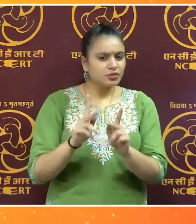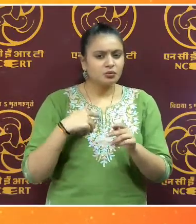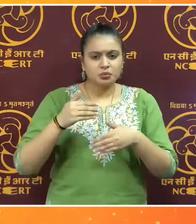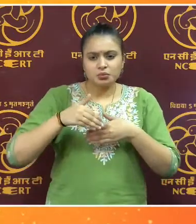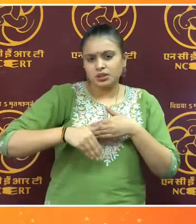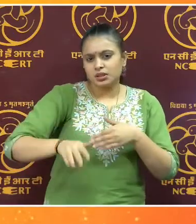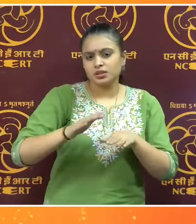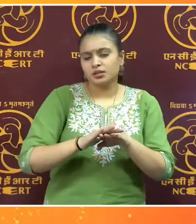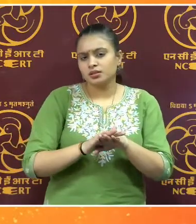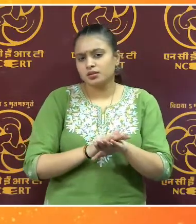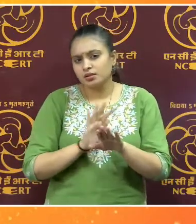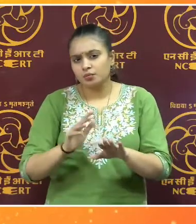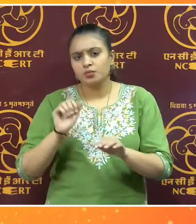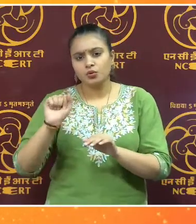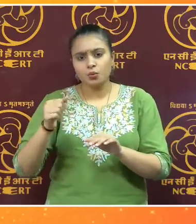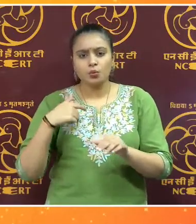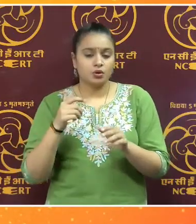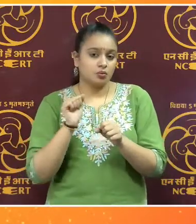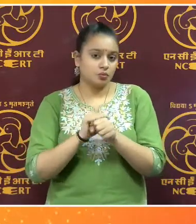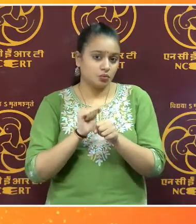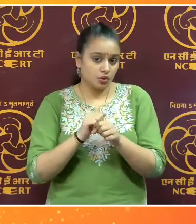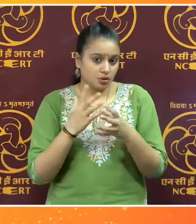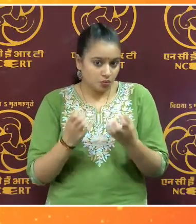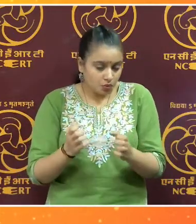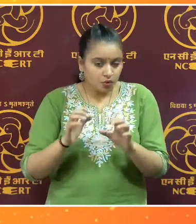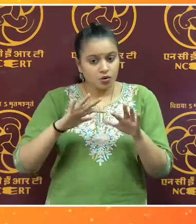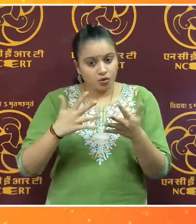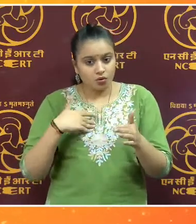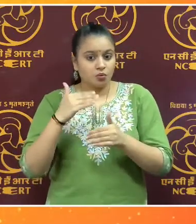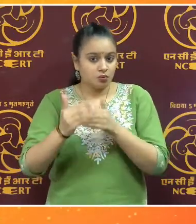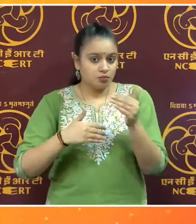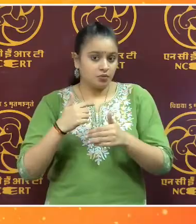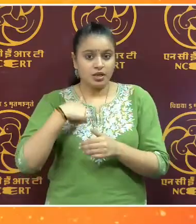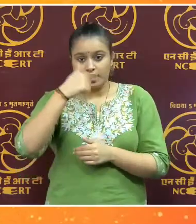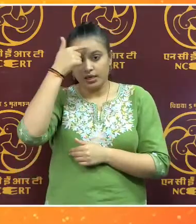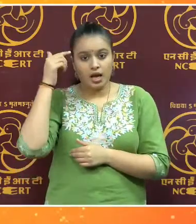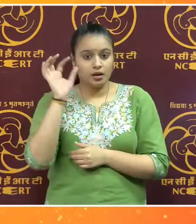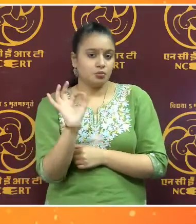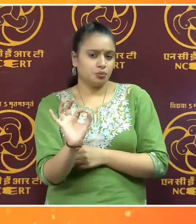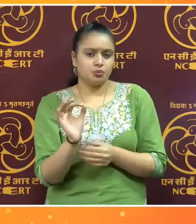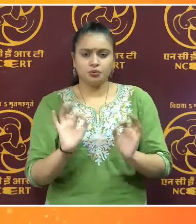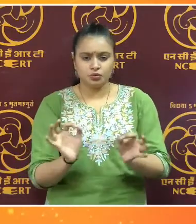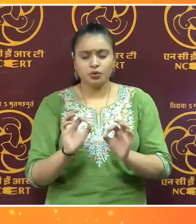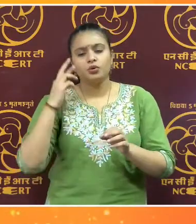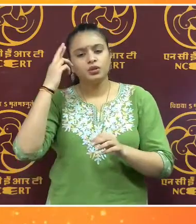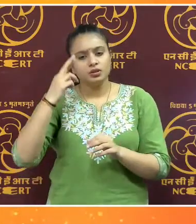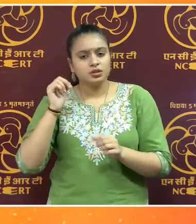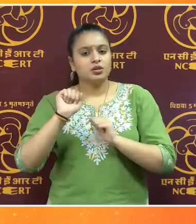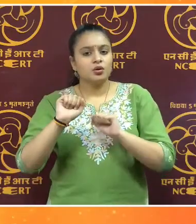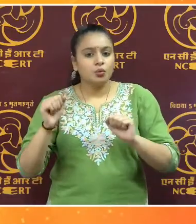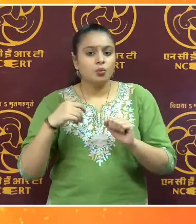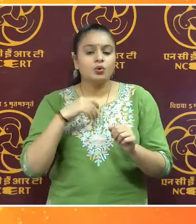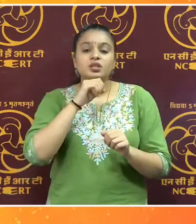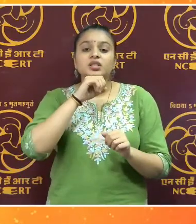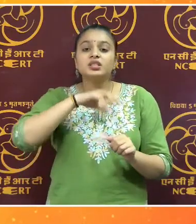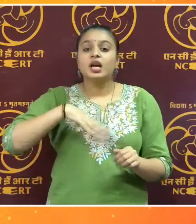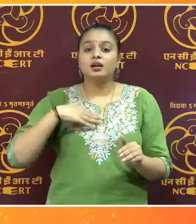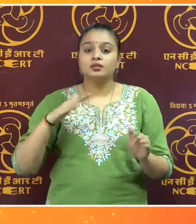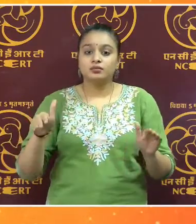and simple enough for my purpose. I hadn't had much luck of late and thought I might be able to get into the young